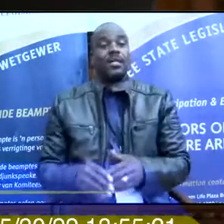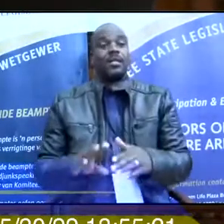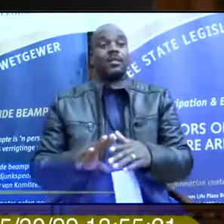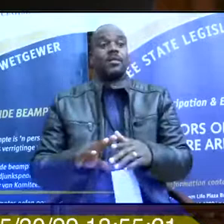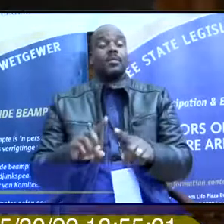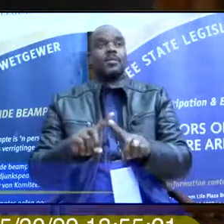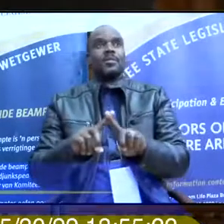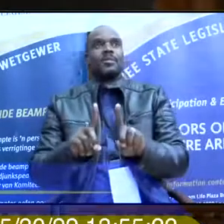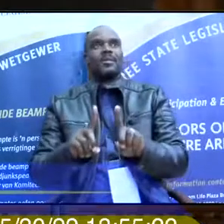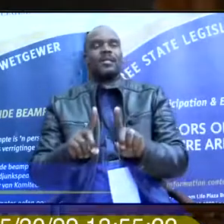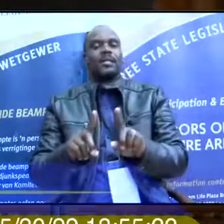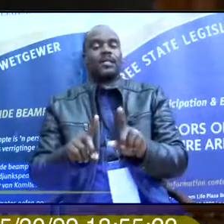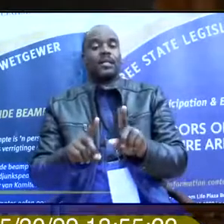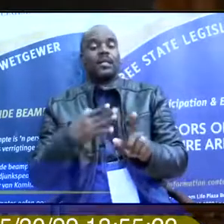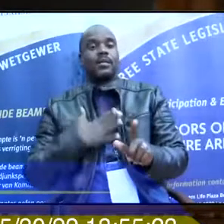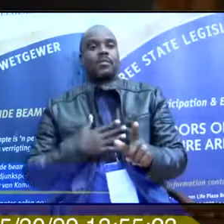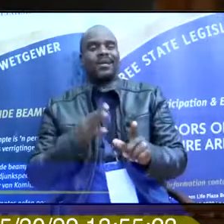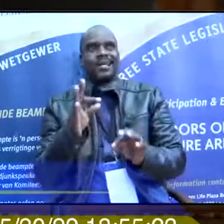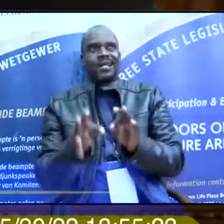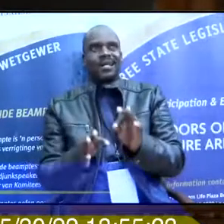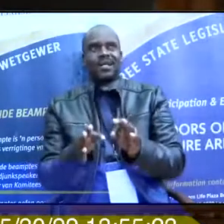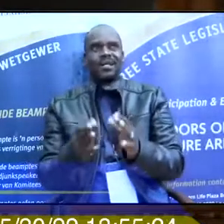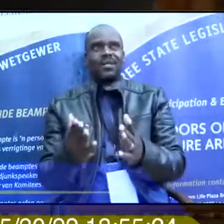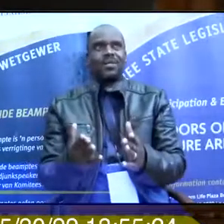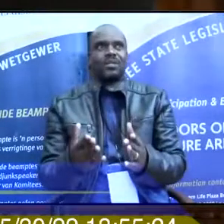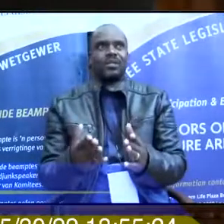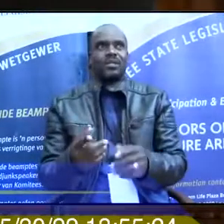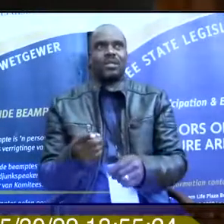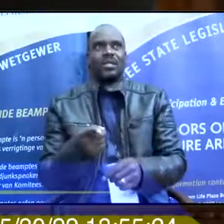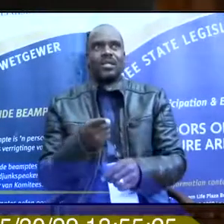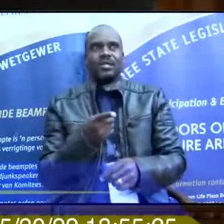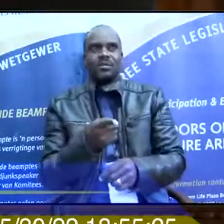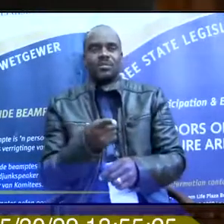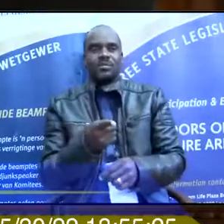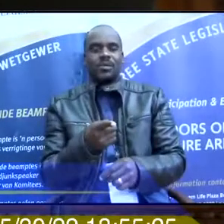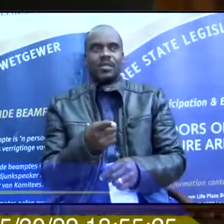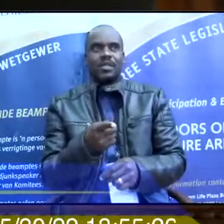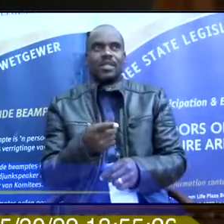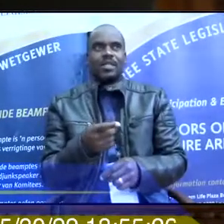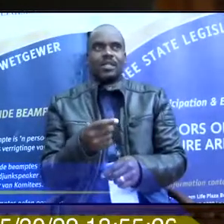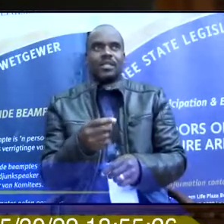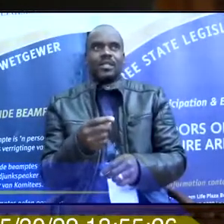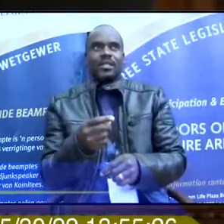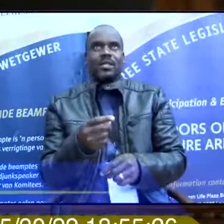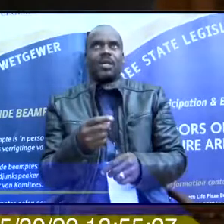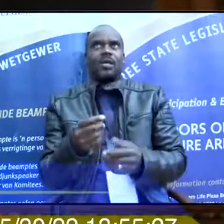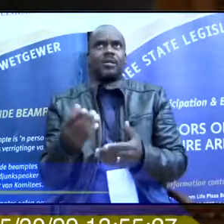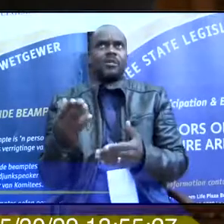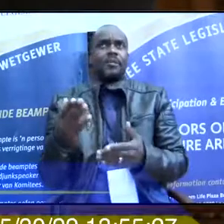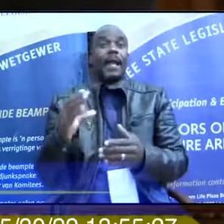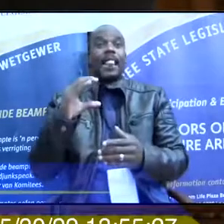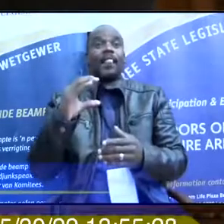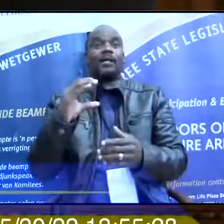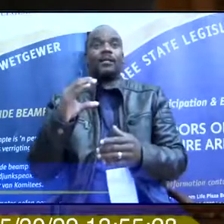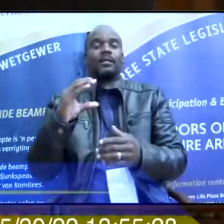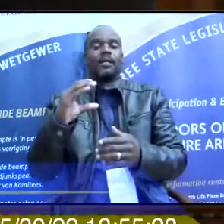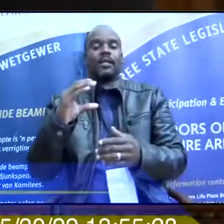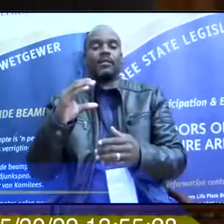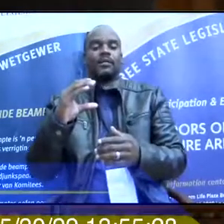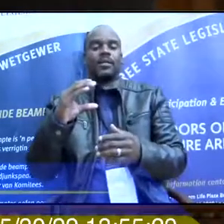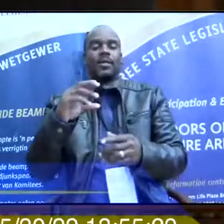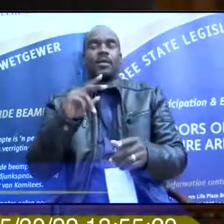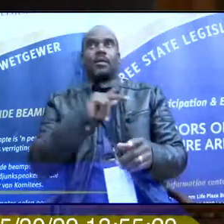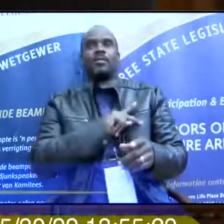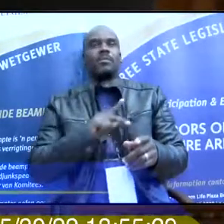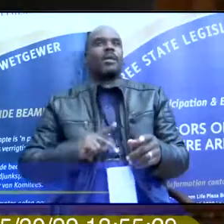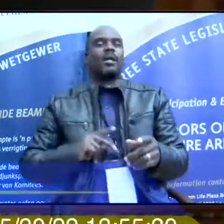the issue in terms of the engagement in forging the signage of criminal justice cluster a system within the